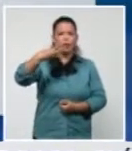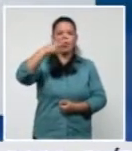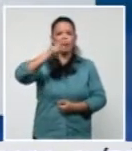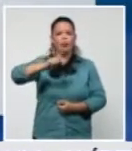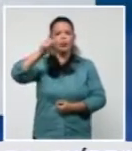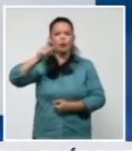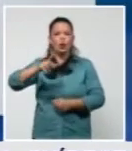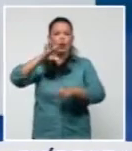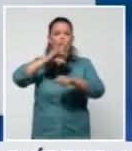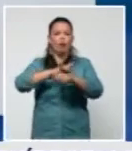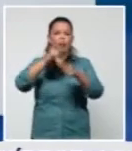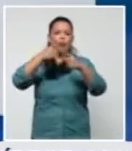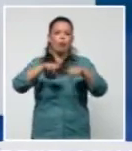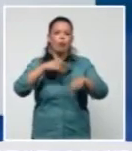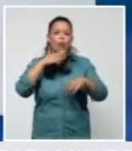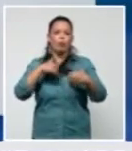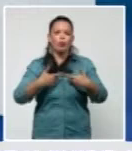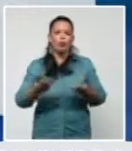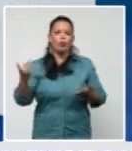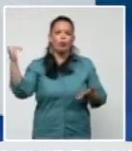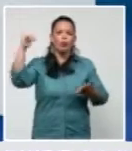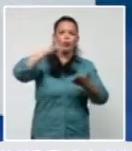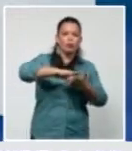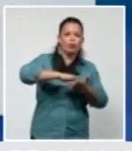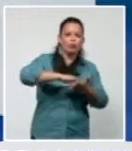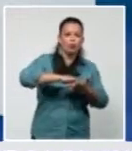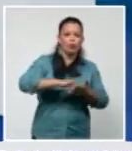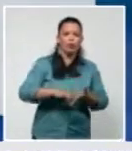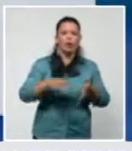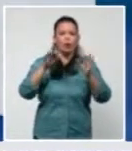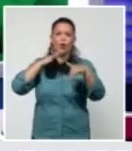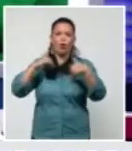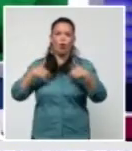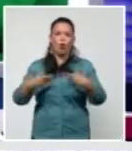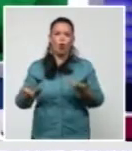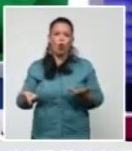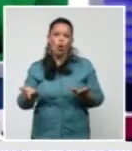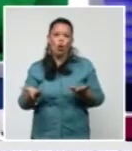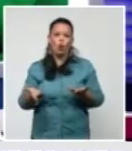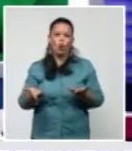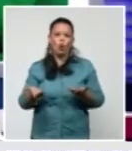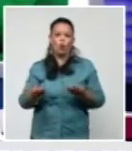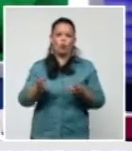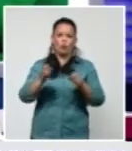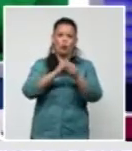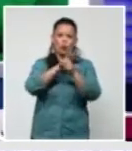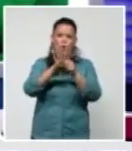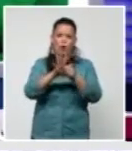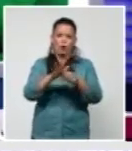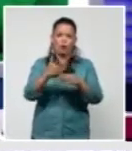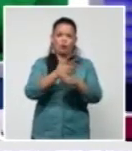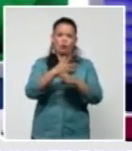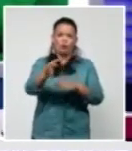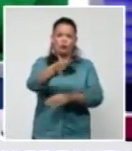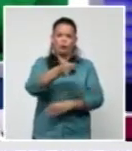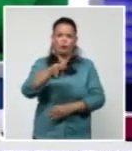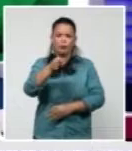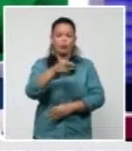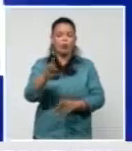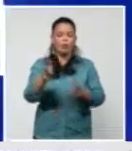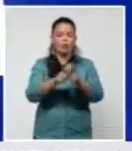of Florida, Camagüey, and Guaymaro. Lillian, if you could pull up the next image,